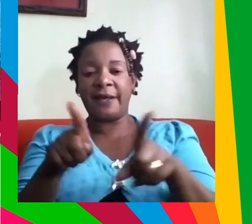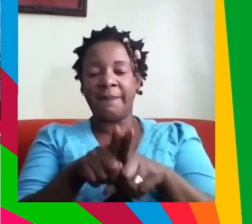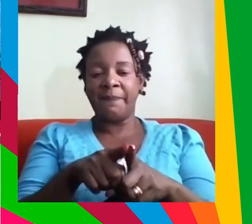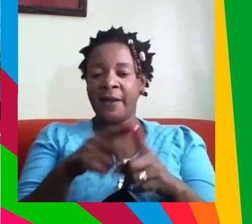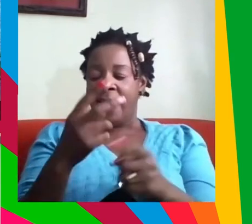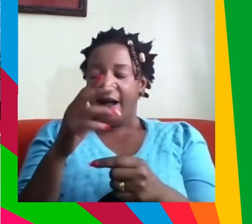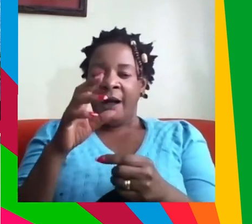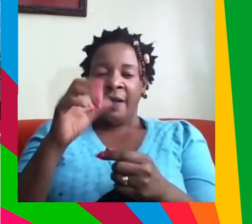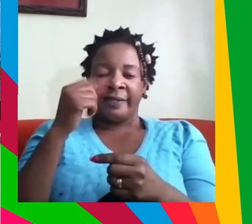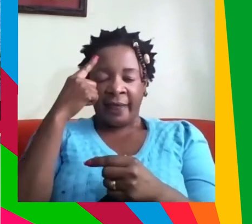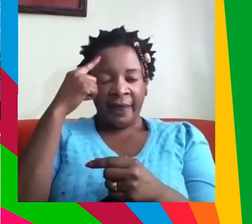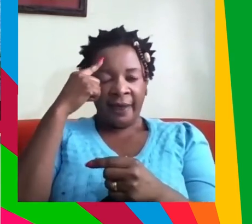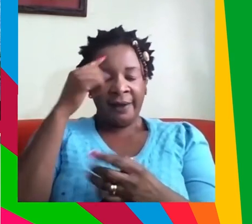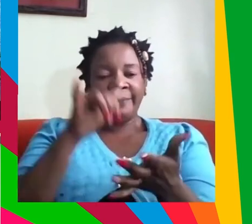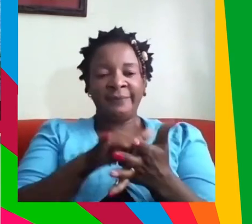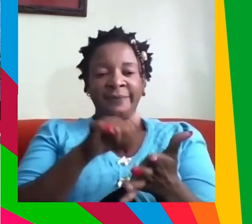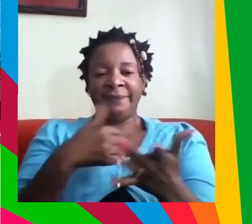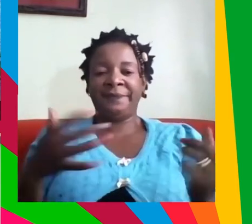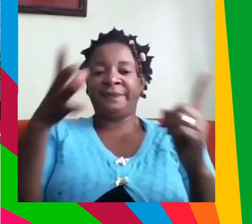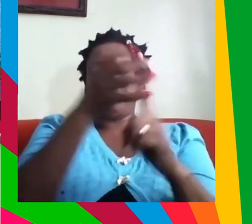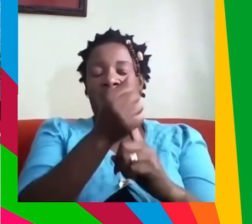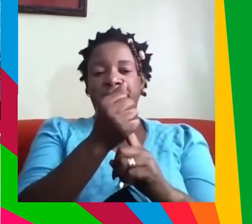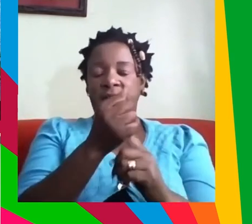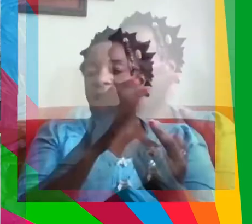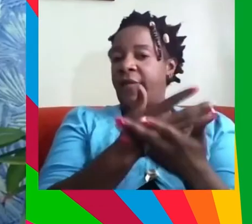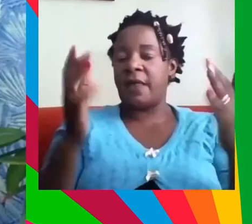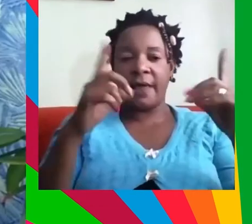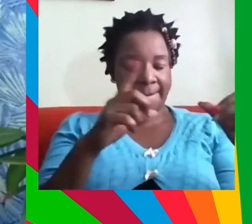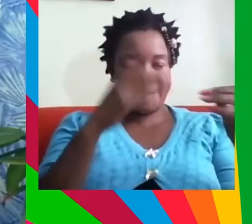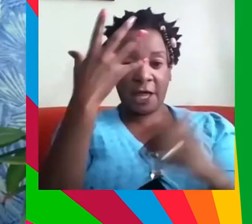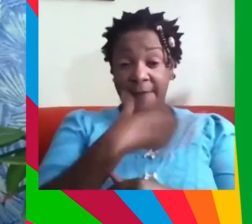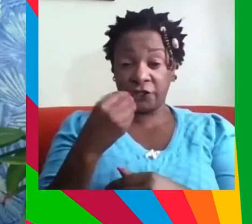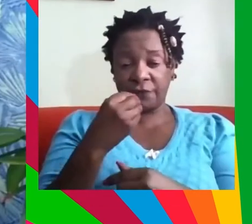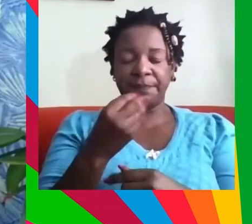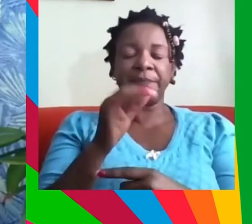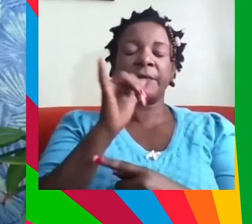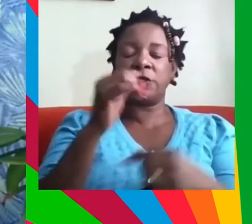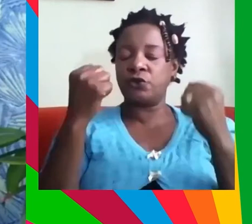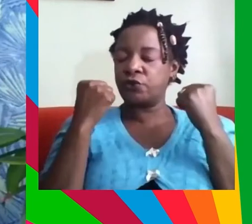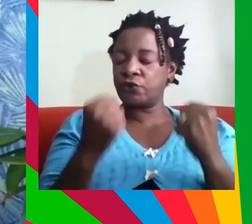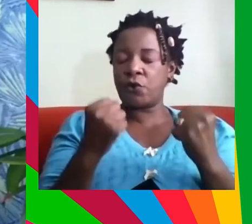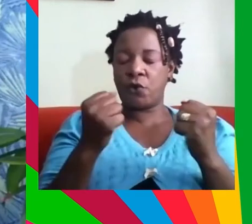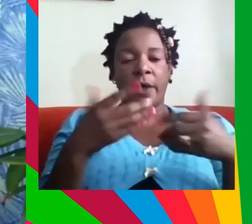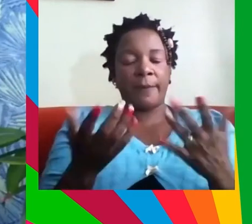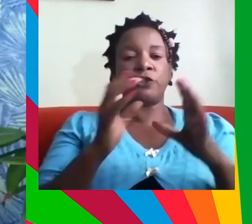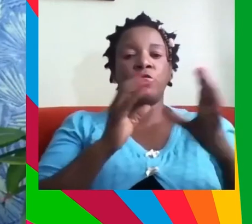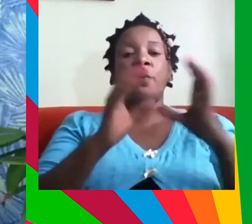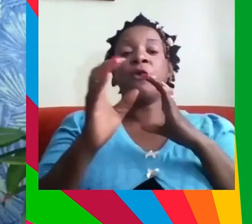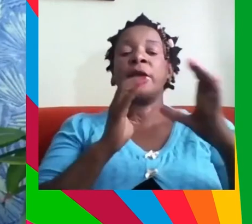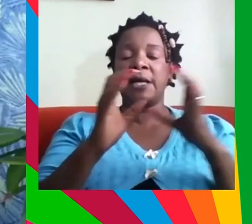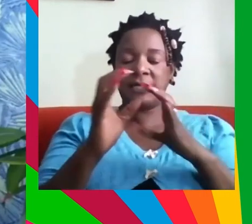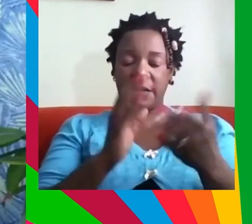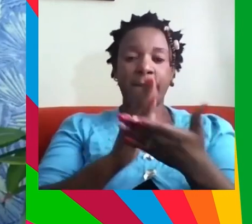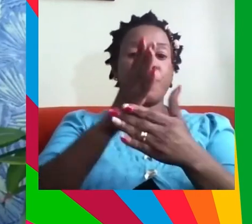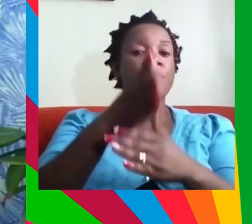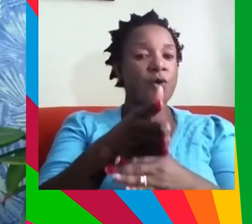didn't think that I was capturing in an image. And I think this is very powerful about communicating photography. It's beyond an art form